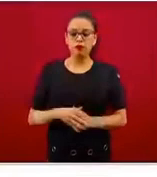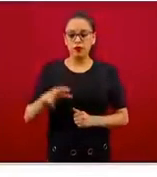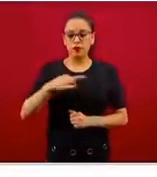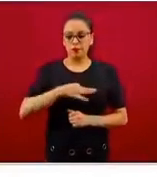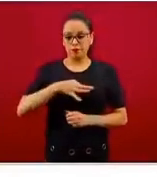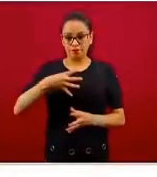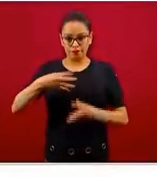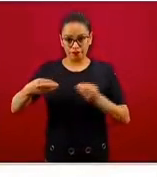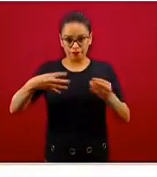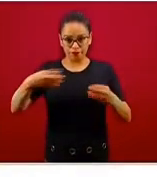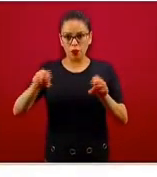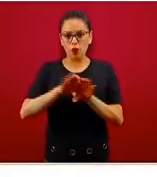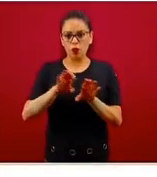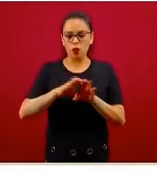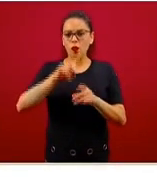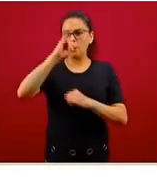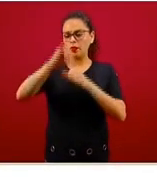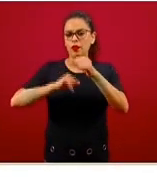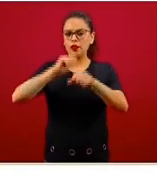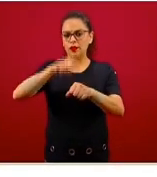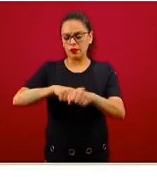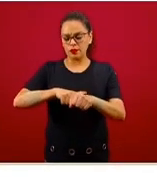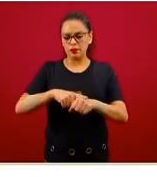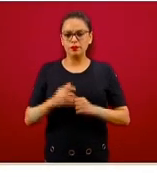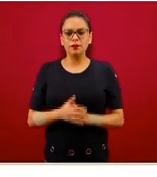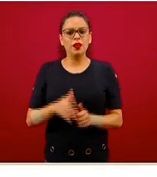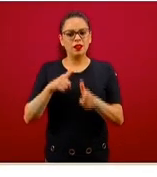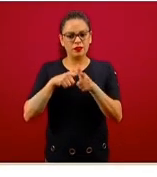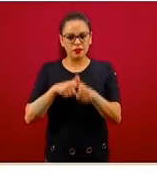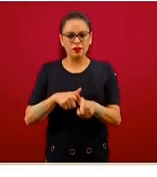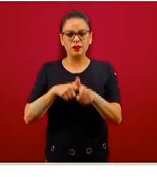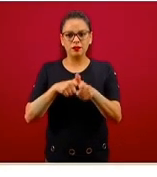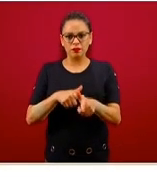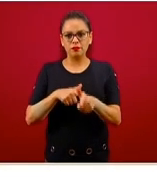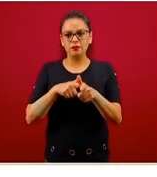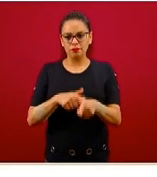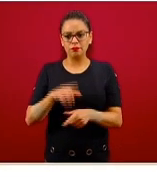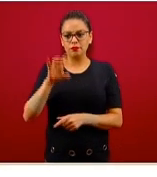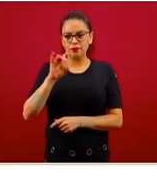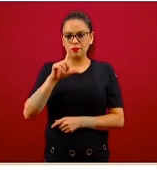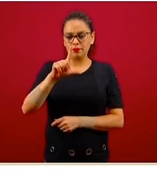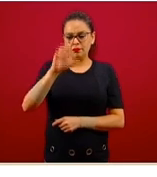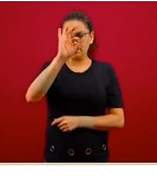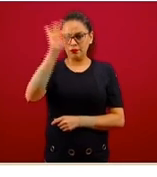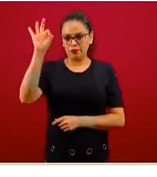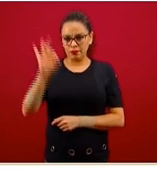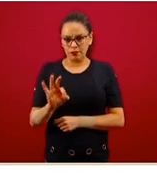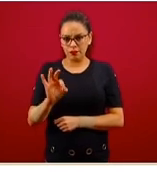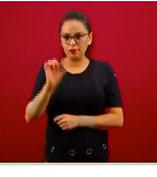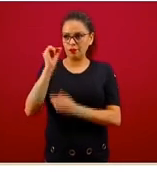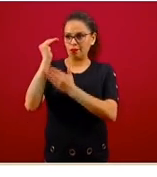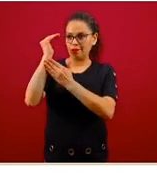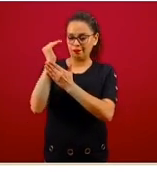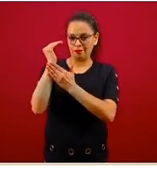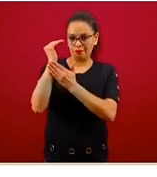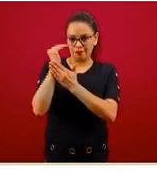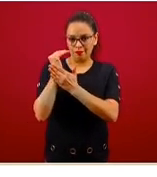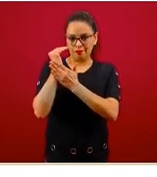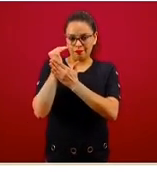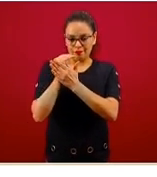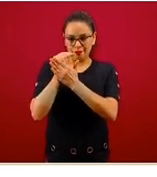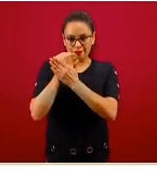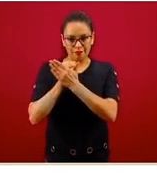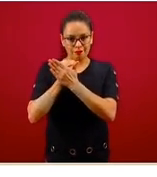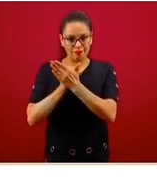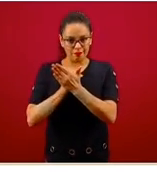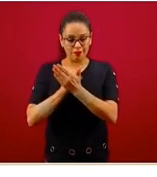And, well, okay, as always, we will start with the international landscape. What has been the progression of the pandemic worldwide? As you